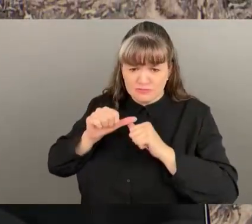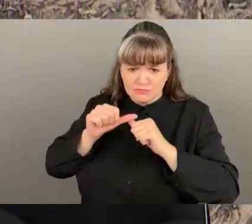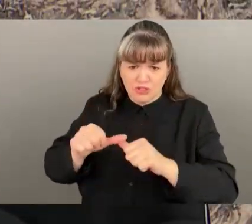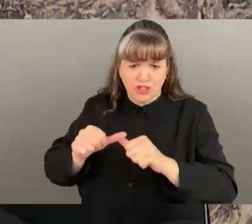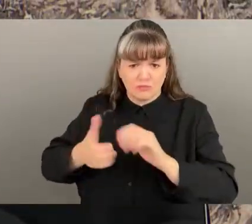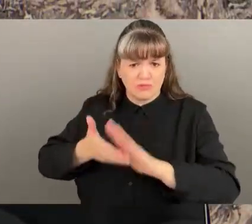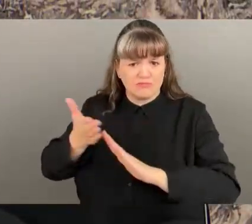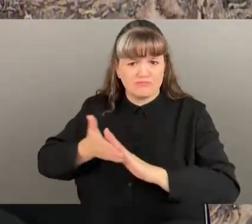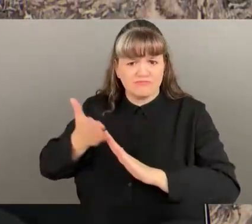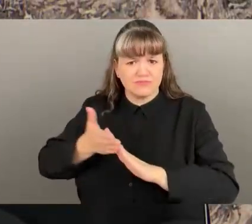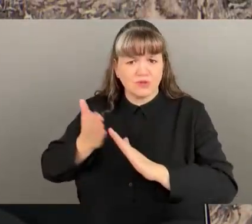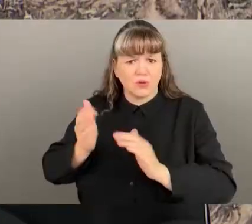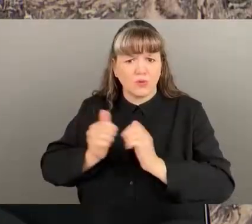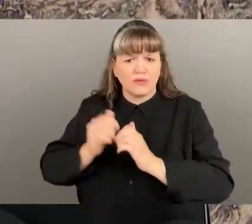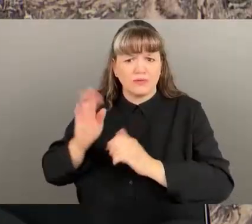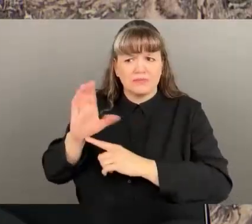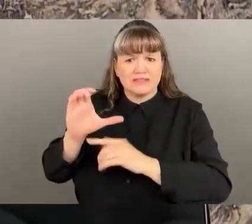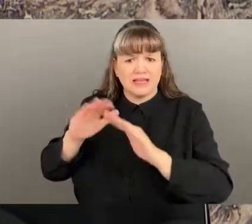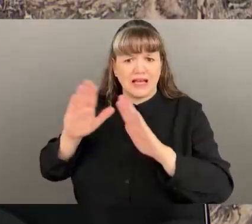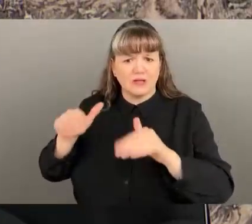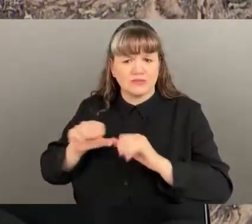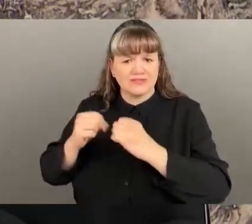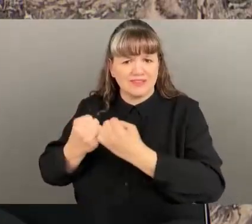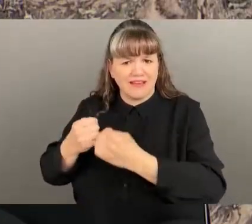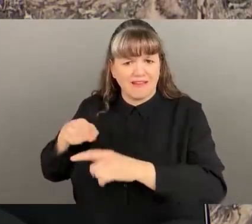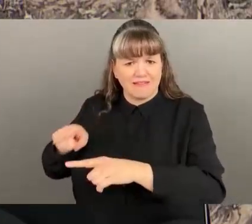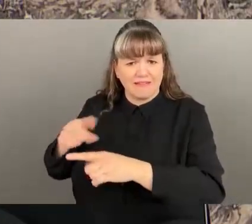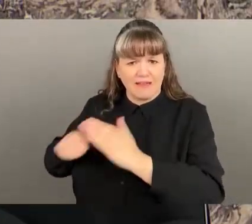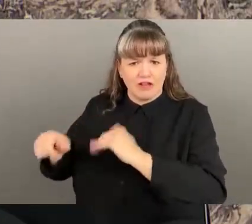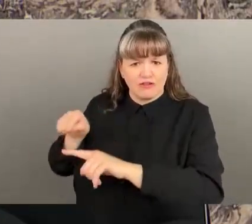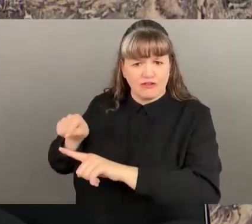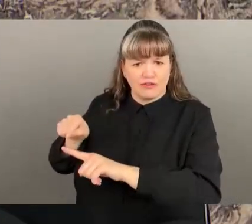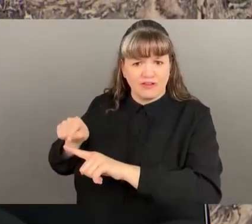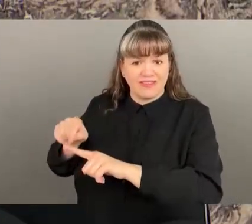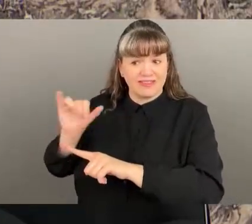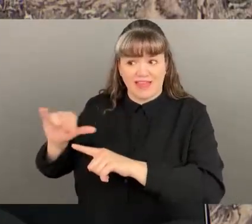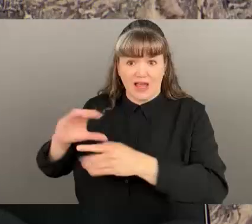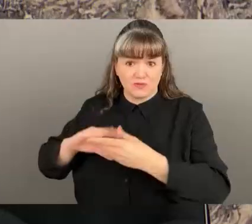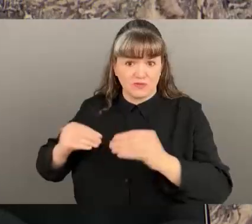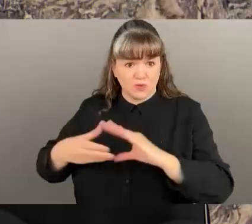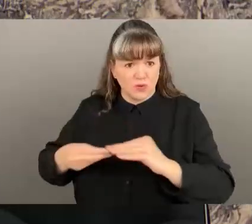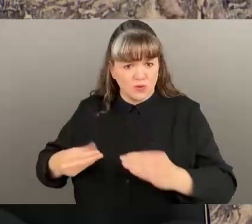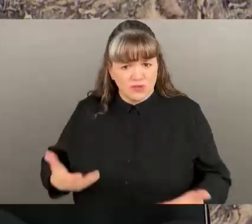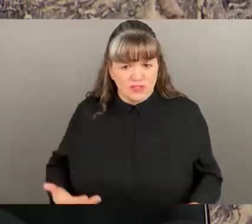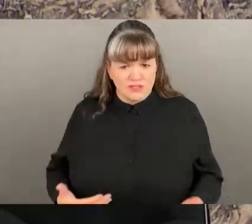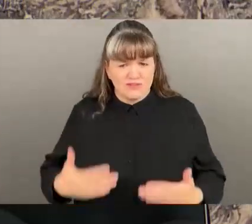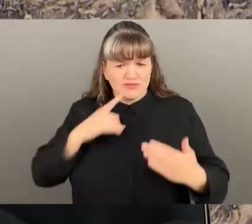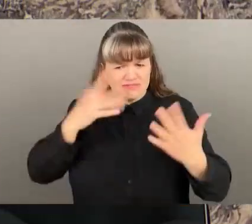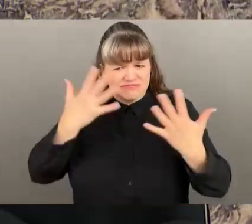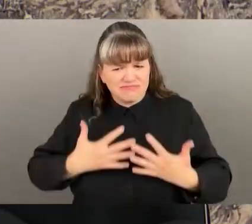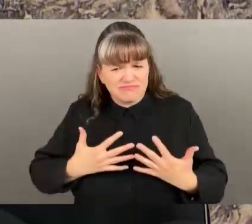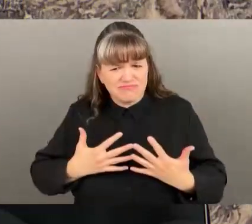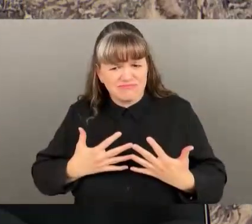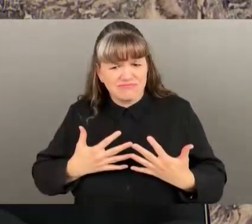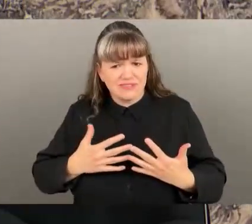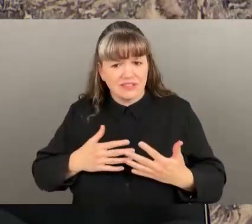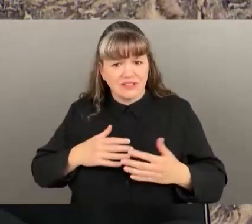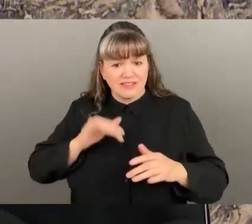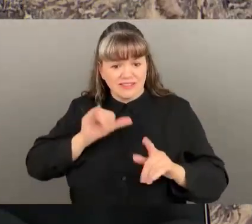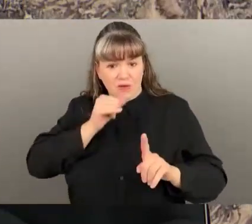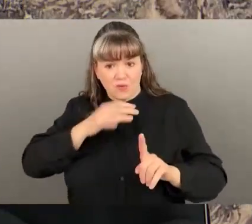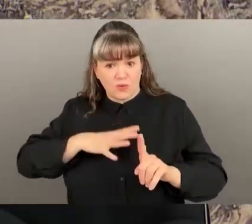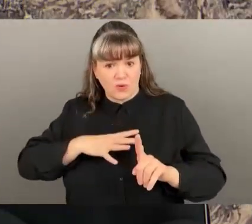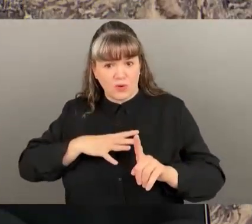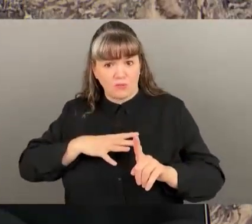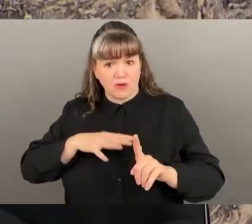of her overdoses, this young woman was hospitalized, and staff allowed her to use fentanyl and meth inside of her hospital room. When